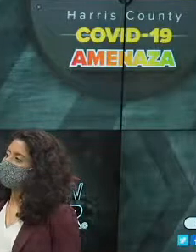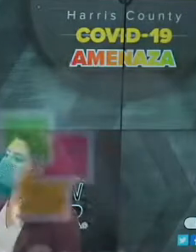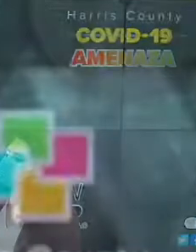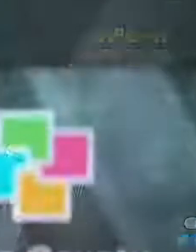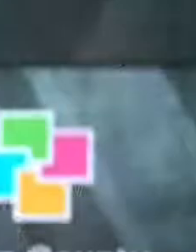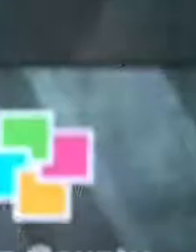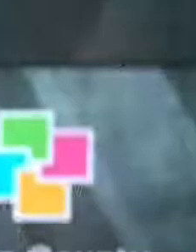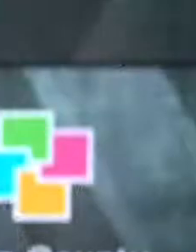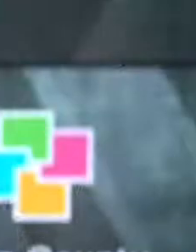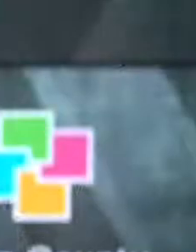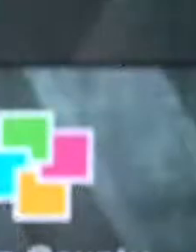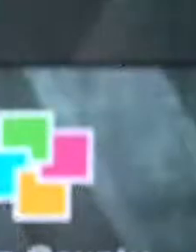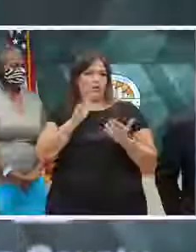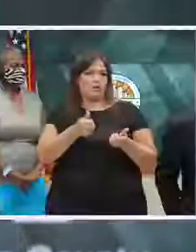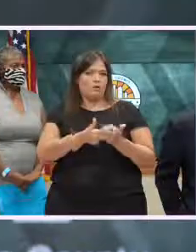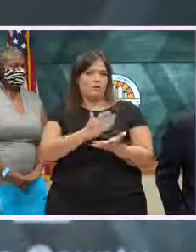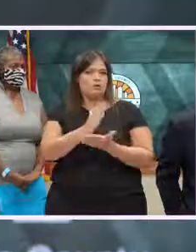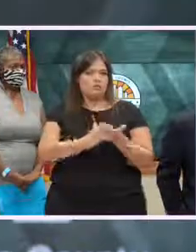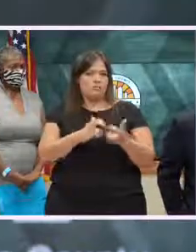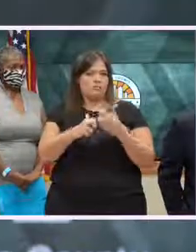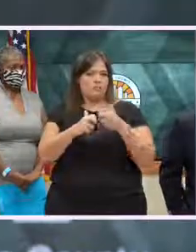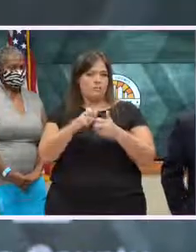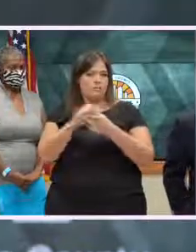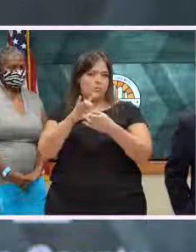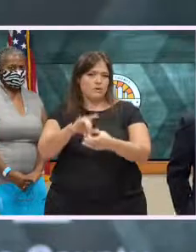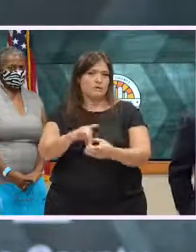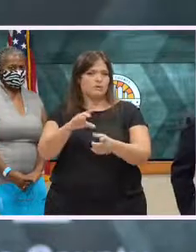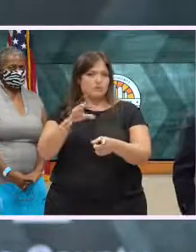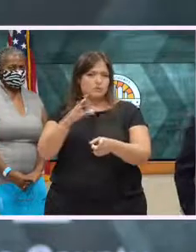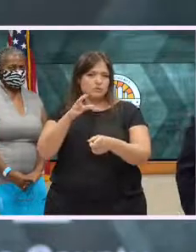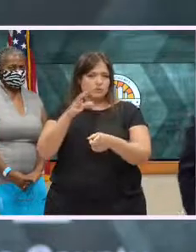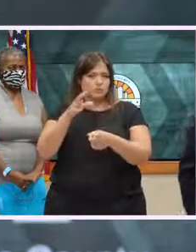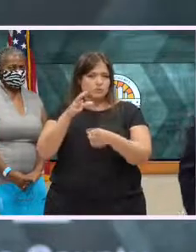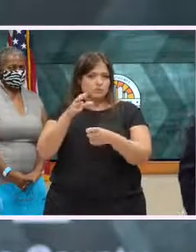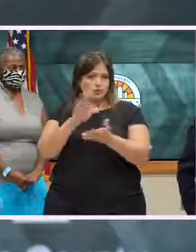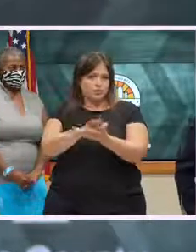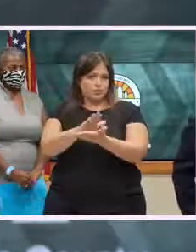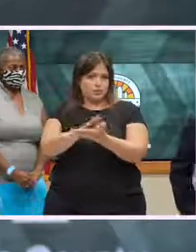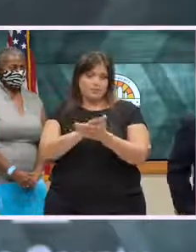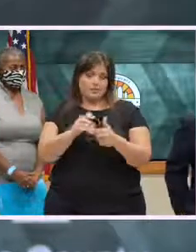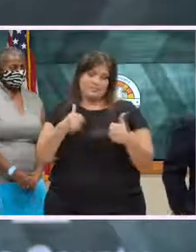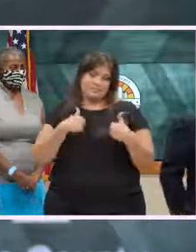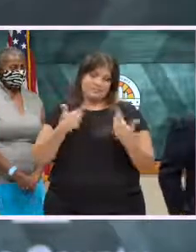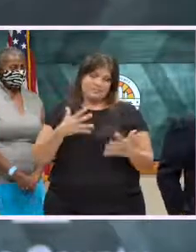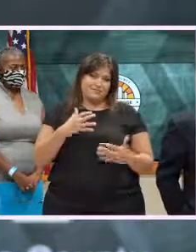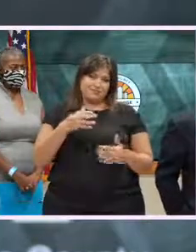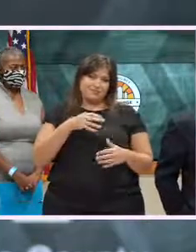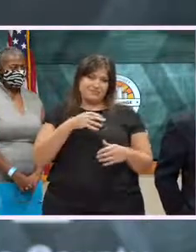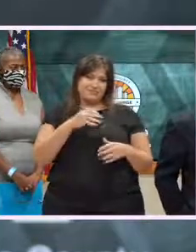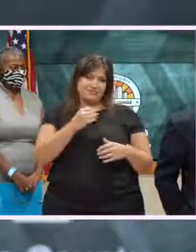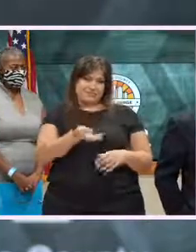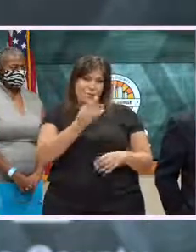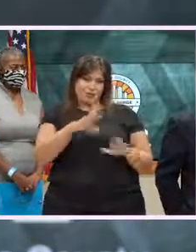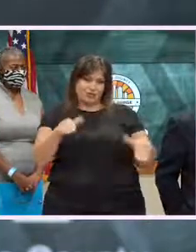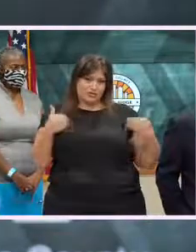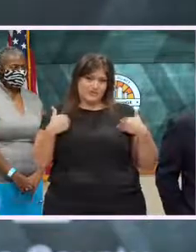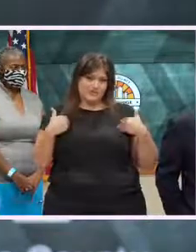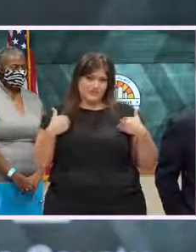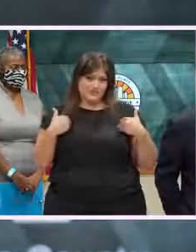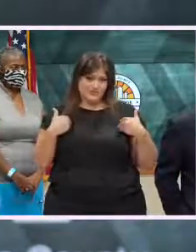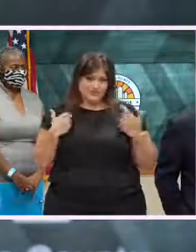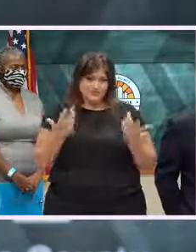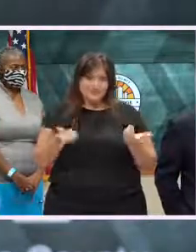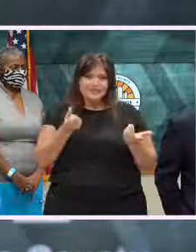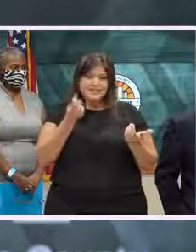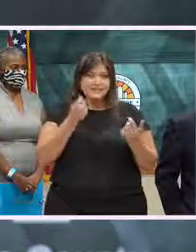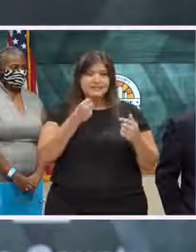disruption as the school year start. As a parent of now 4 adult kids, when my kids were little and going to school, guess what? I probably had an upper